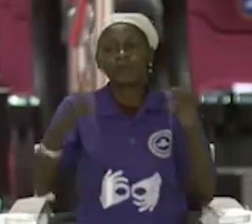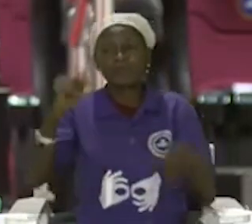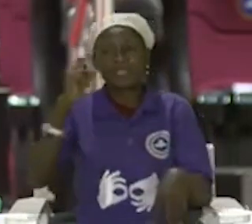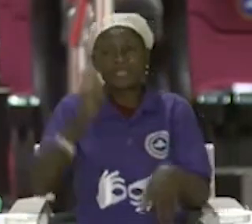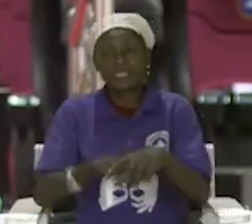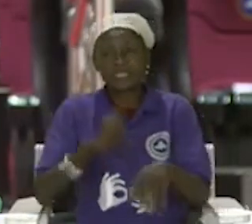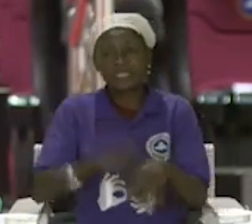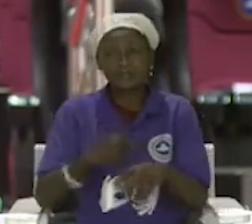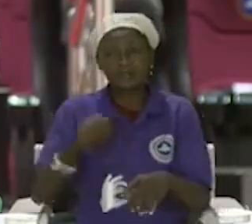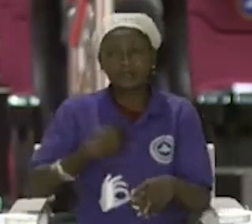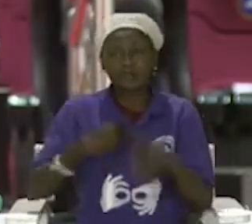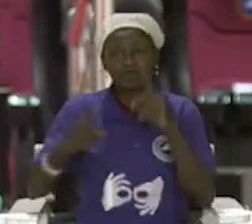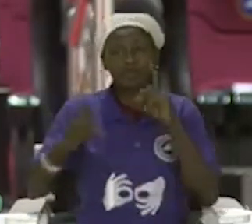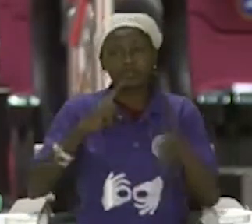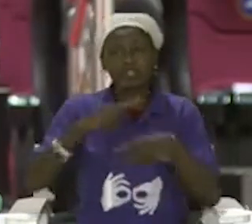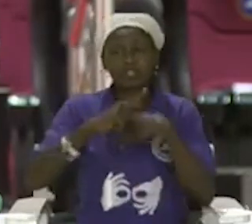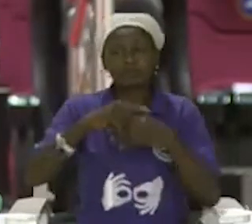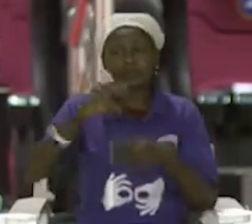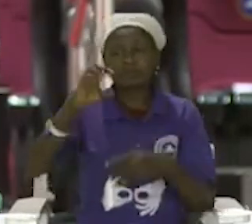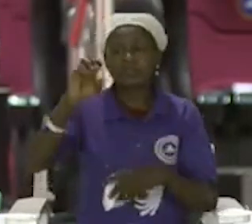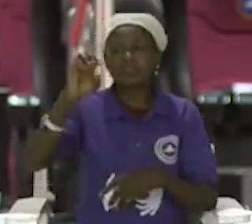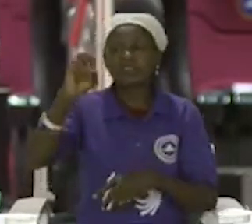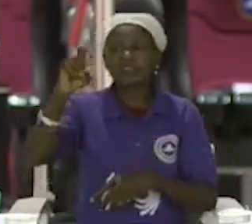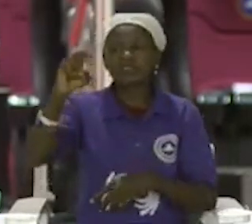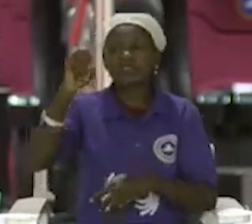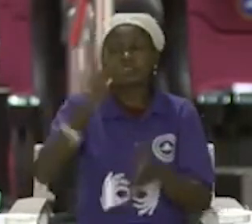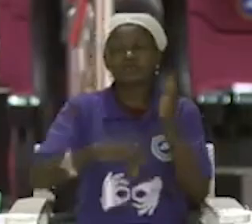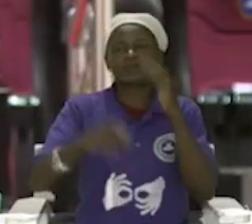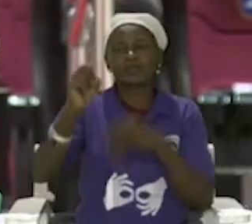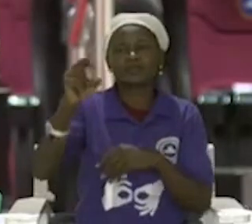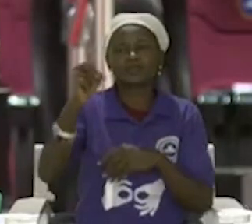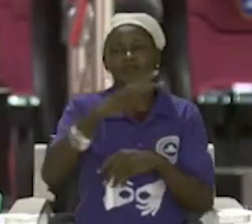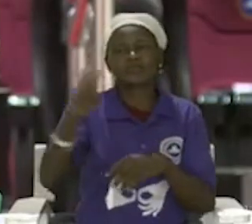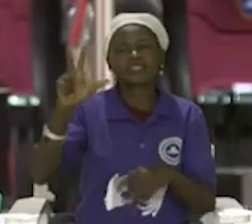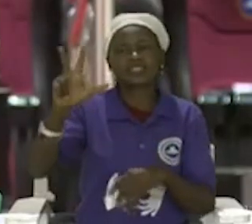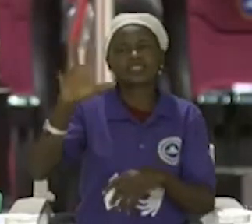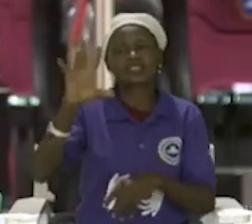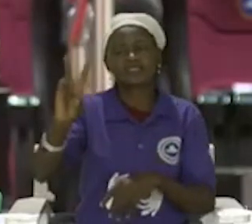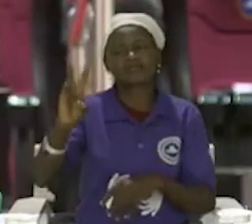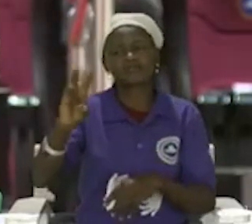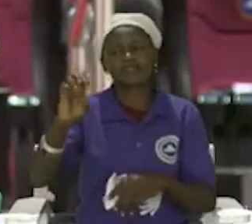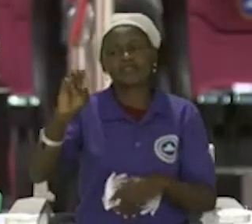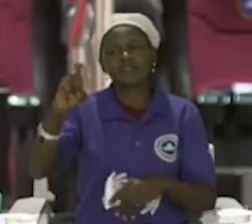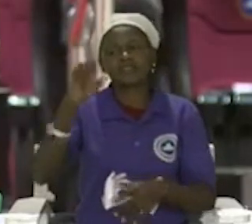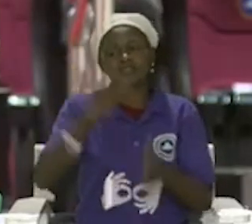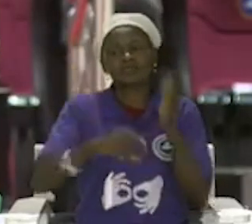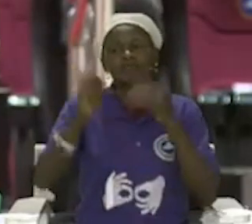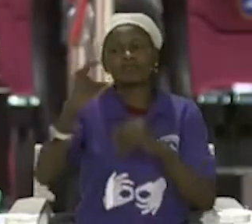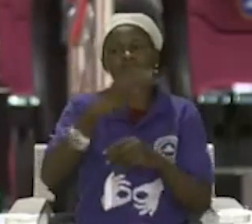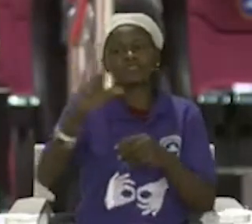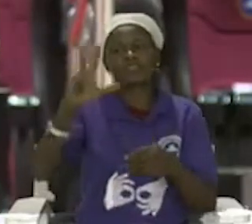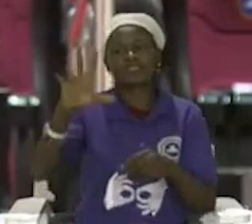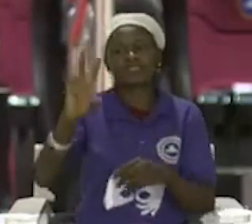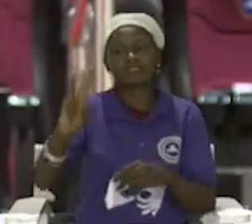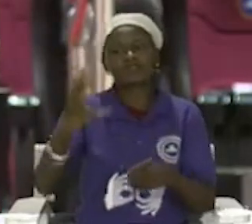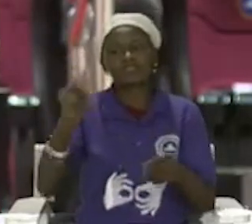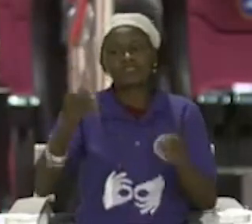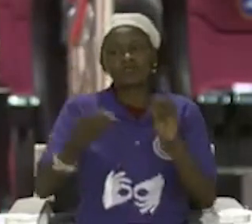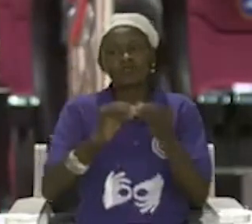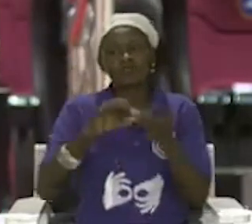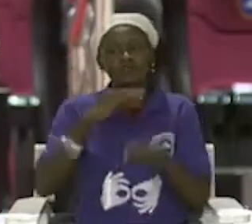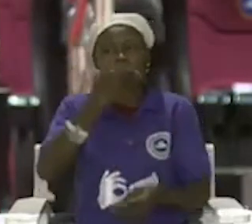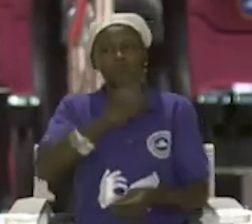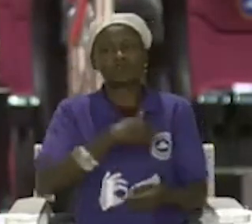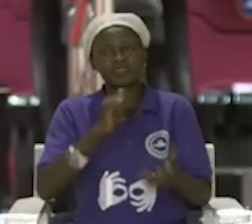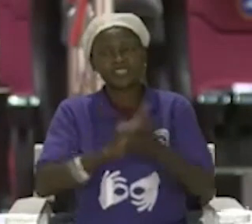time we're talking about Exodus chapter 12 verse 37, Exodus 12 verse 37, the number of souls that